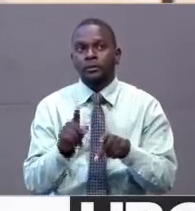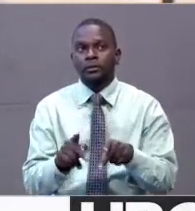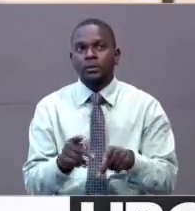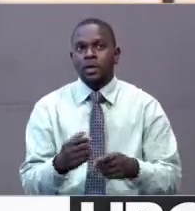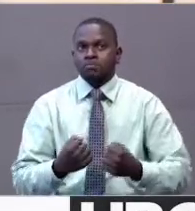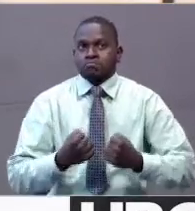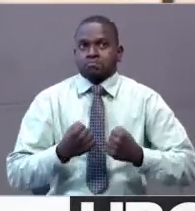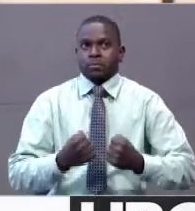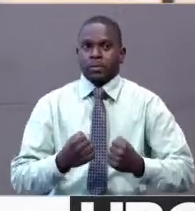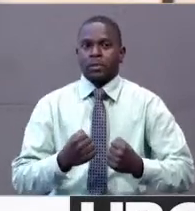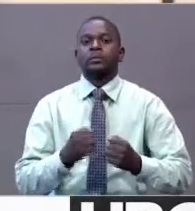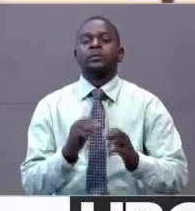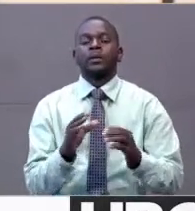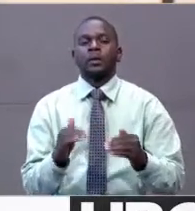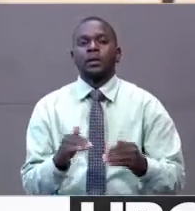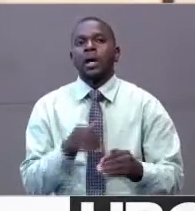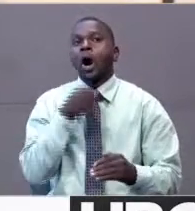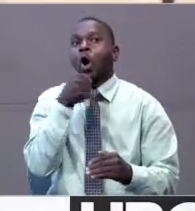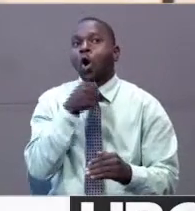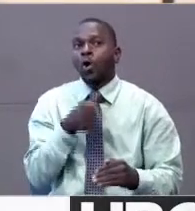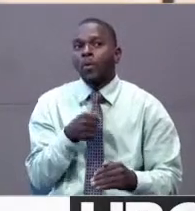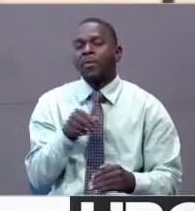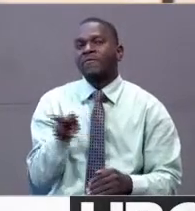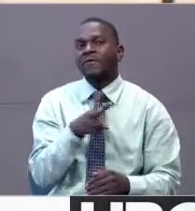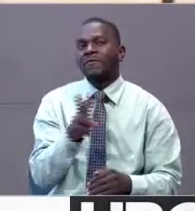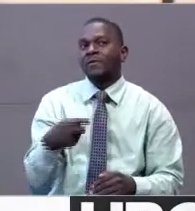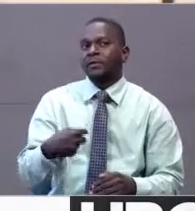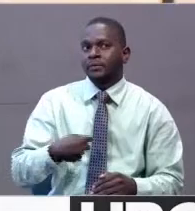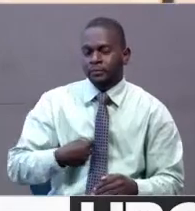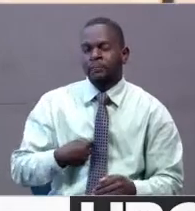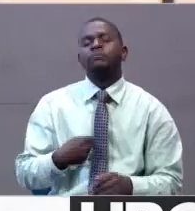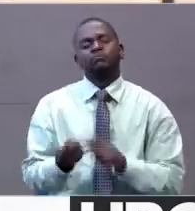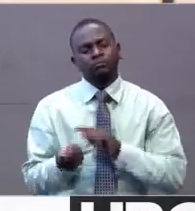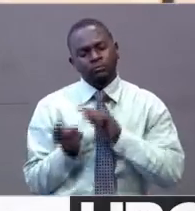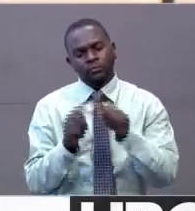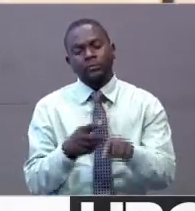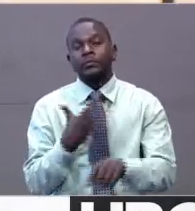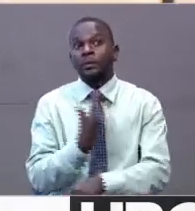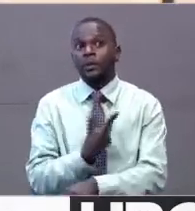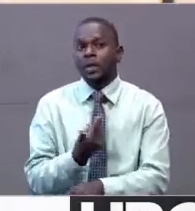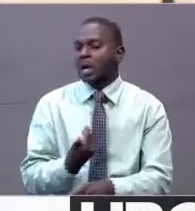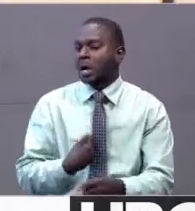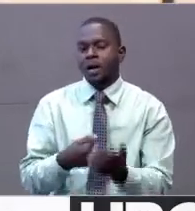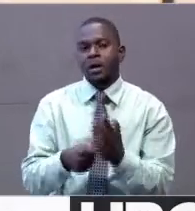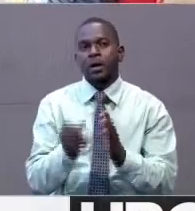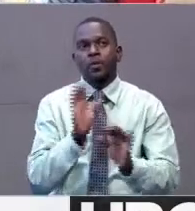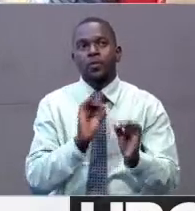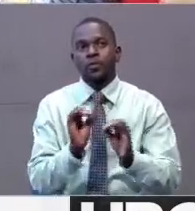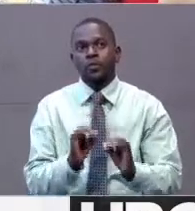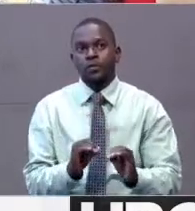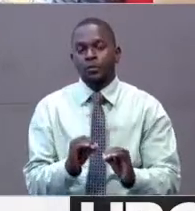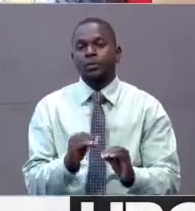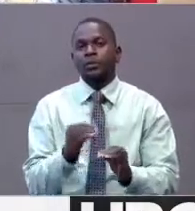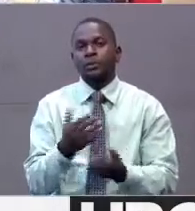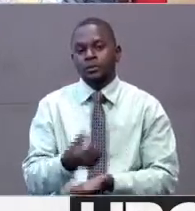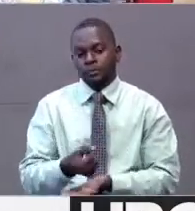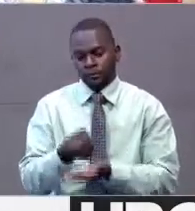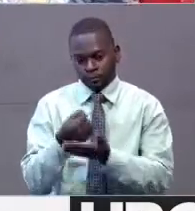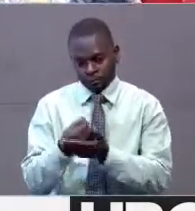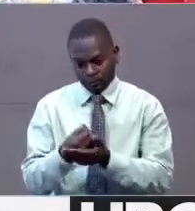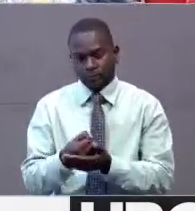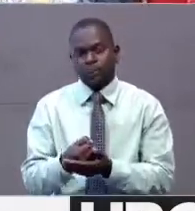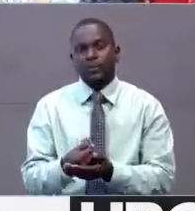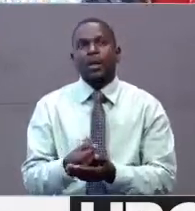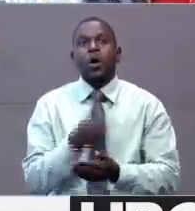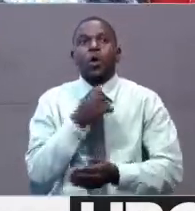Abakyayina amaanyi abantu abakuzekuzemu nga nze bajumbire okwegemesa kuno tukuli mu buzibu ate kiba kiyamba. Maction